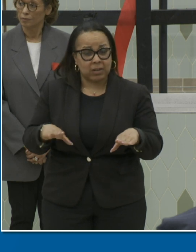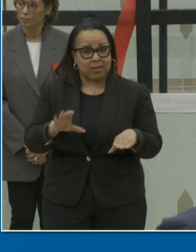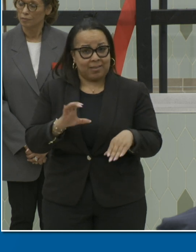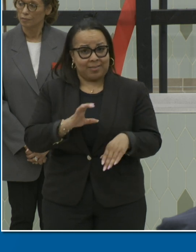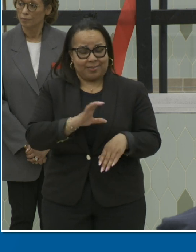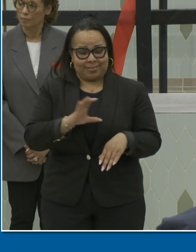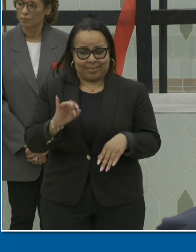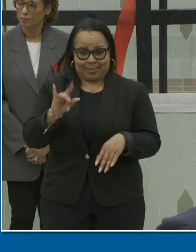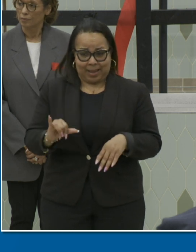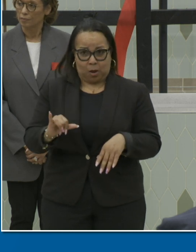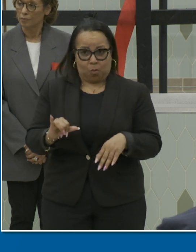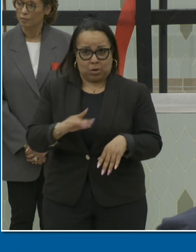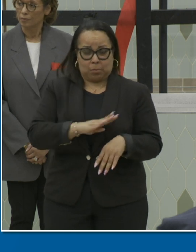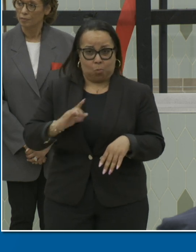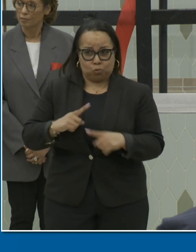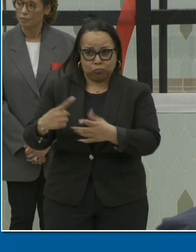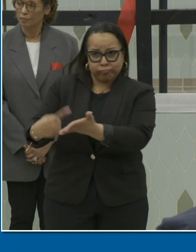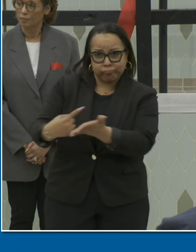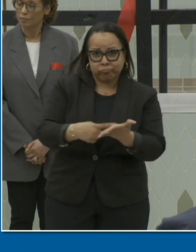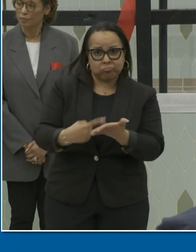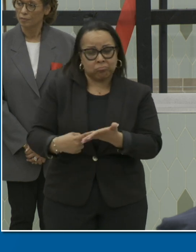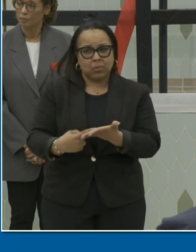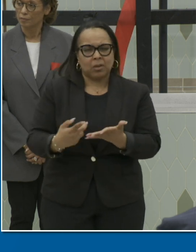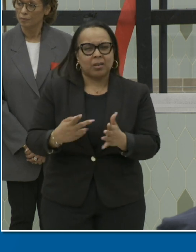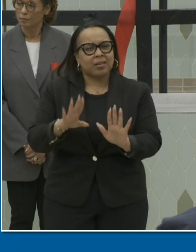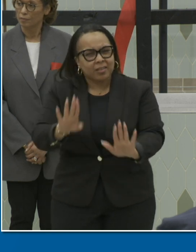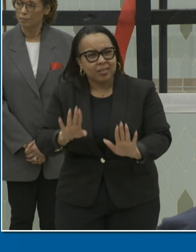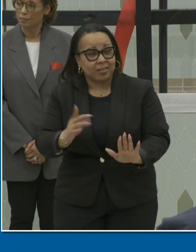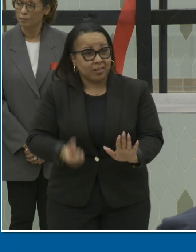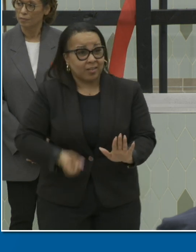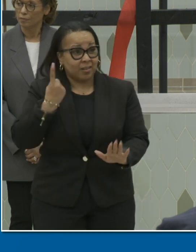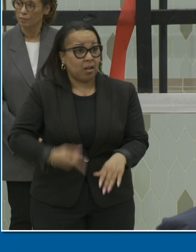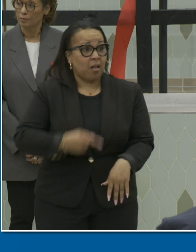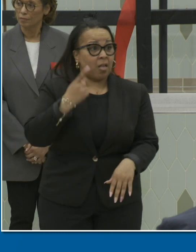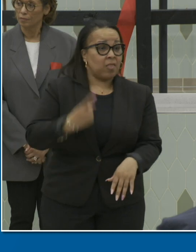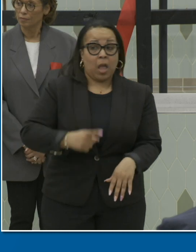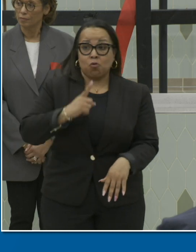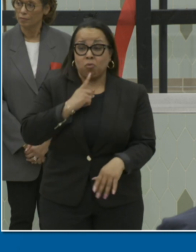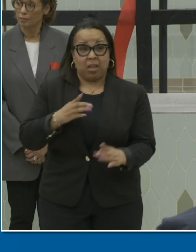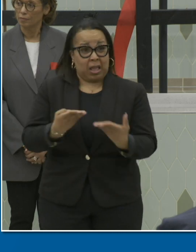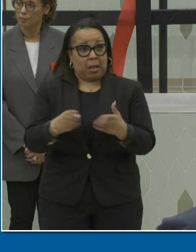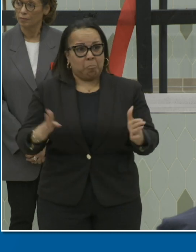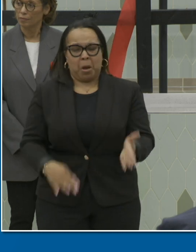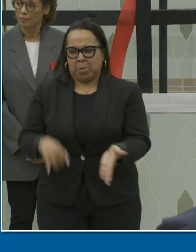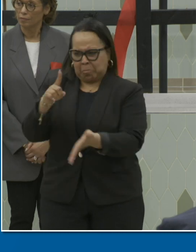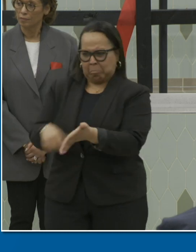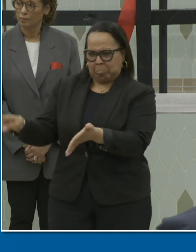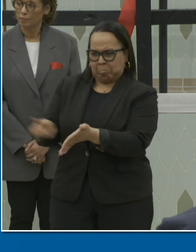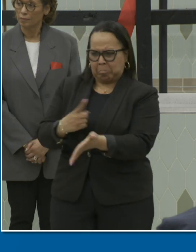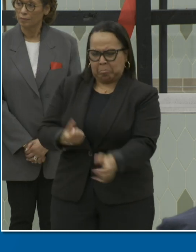the county board to even debate it. And then here's the thing, not only did they beat him in public,